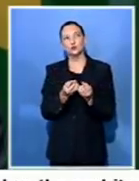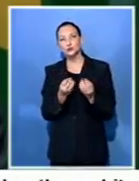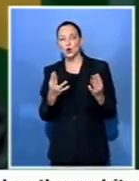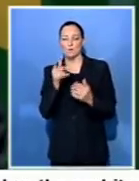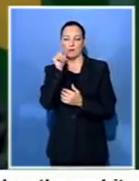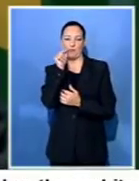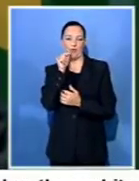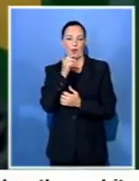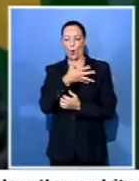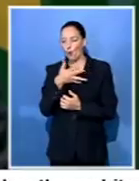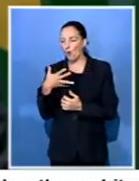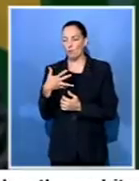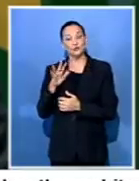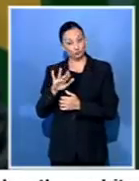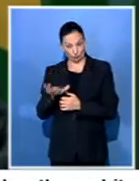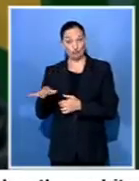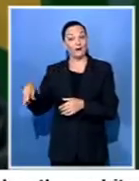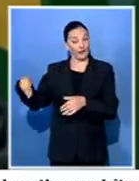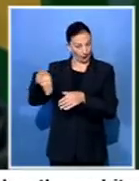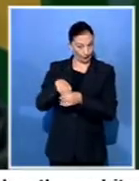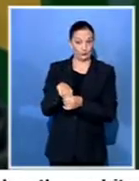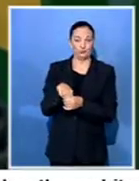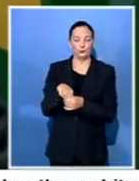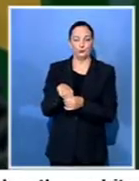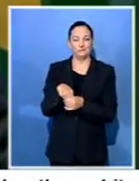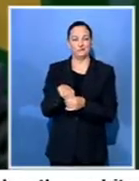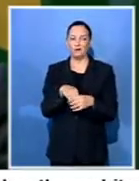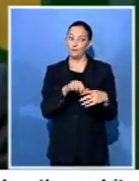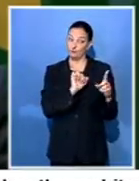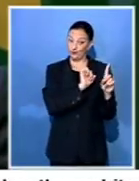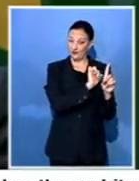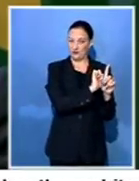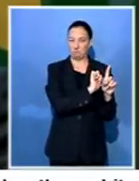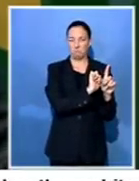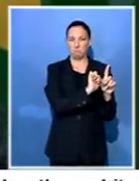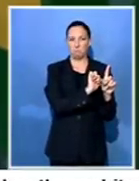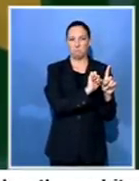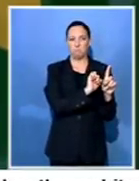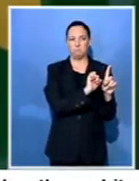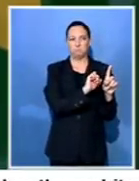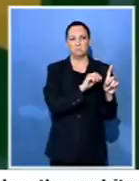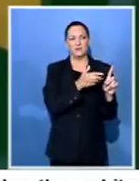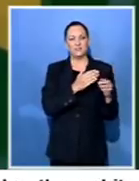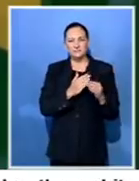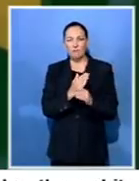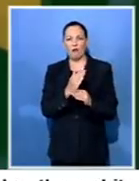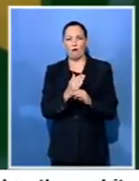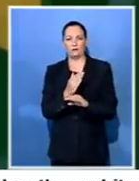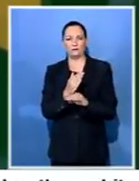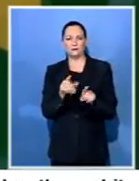women, children included. For him, this task was much more than a